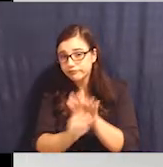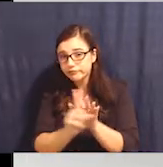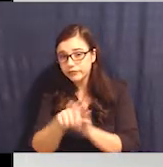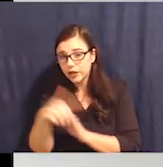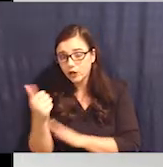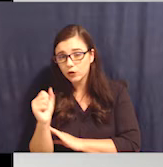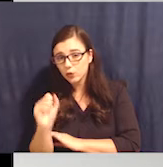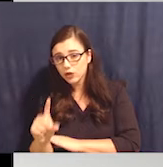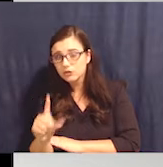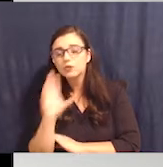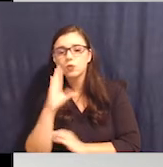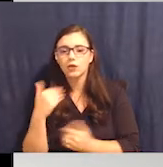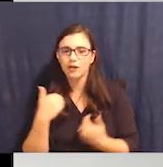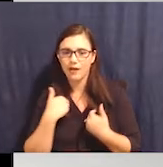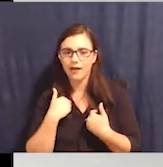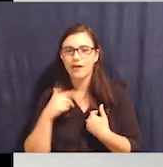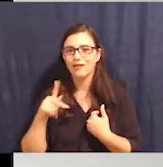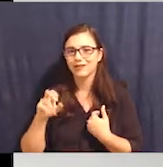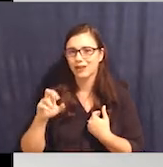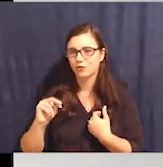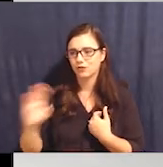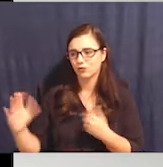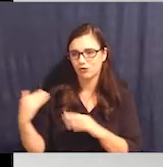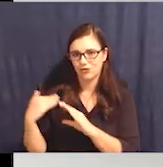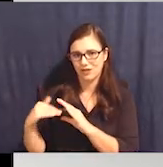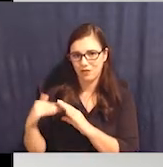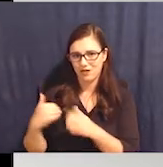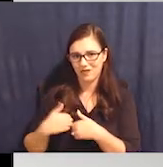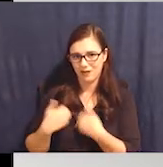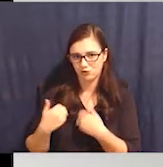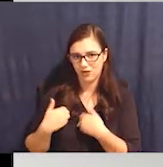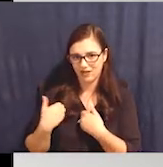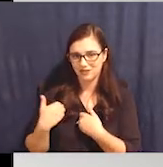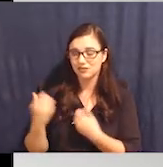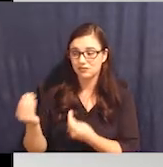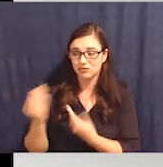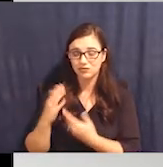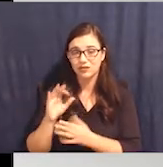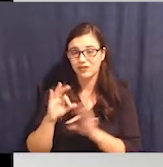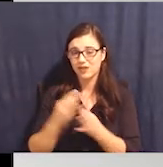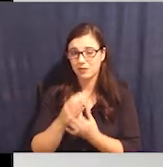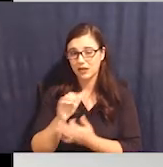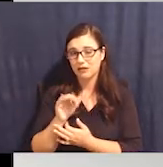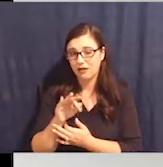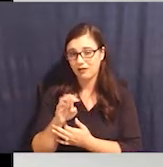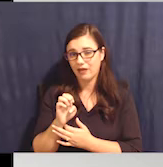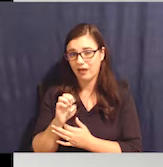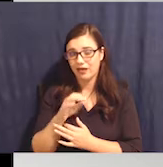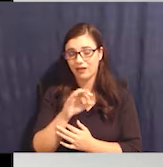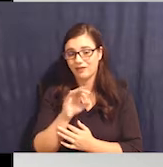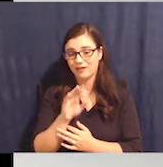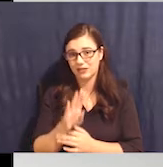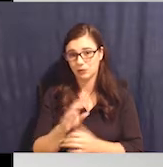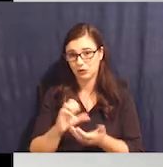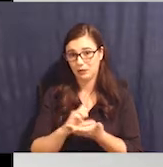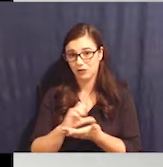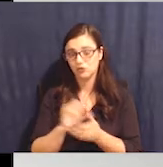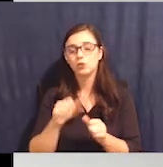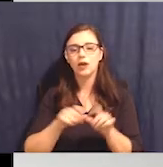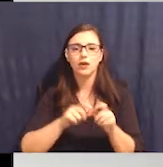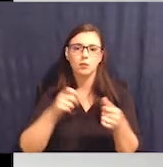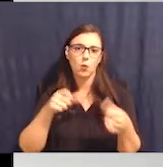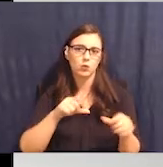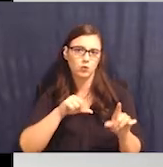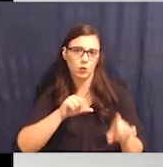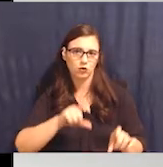of another question, you'll have Karen's email address, and I'm told on the Family Cafe Facebook page, you'll be